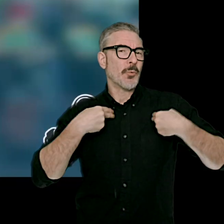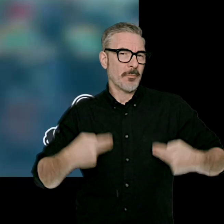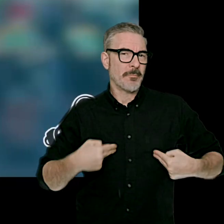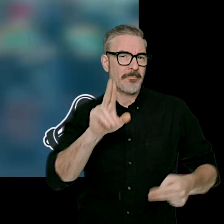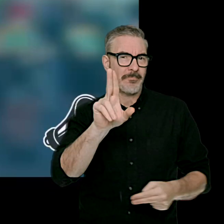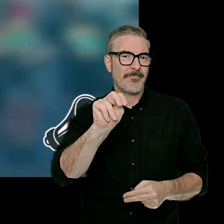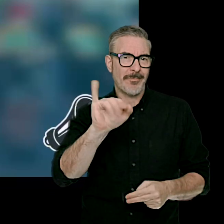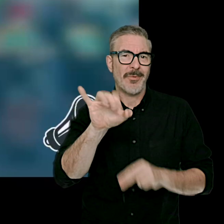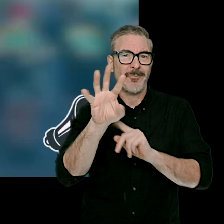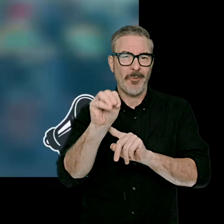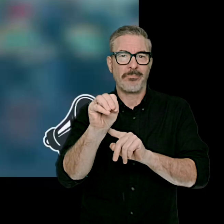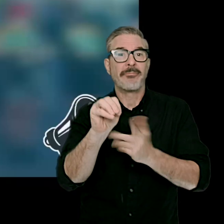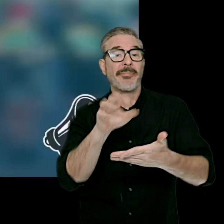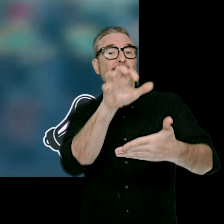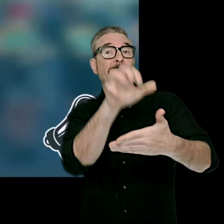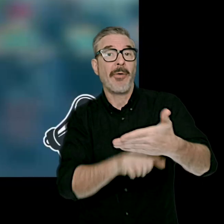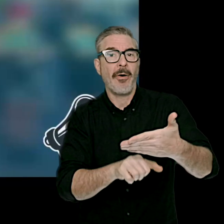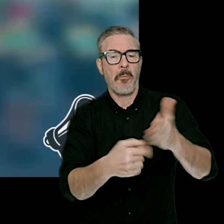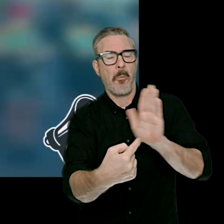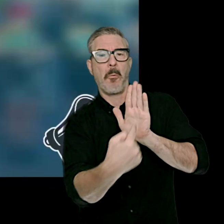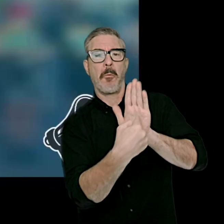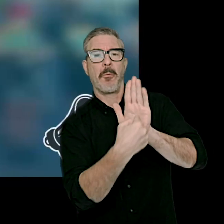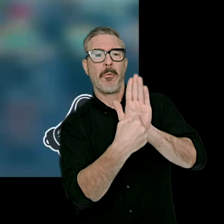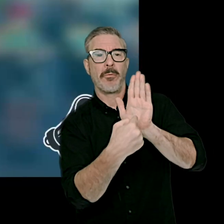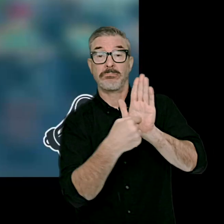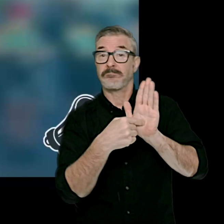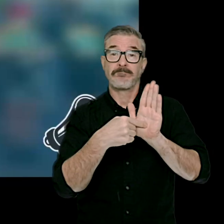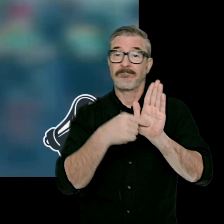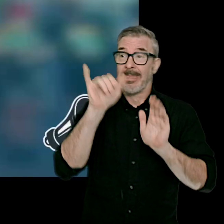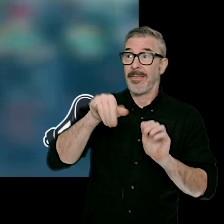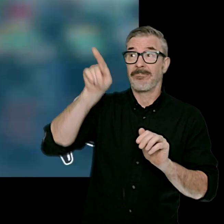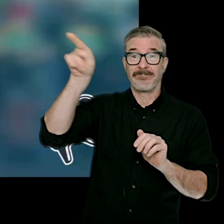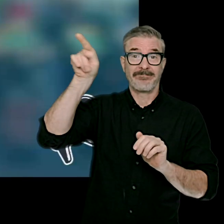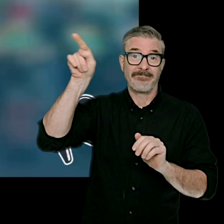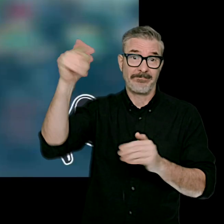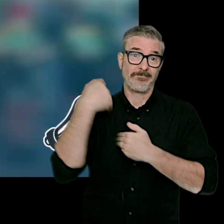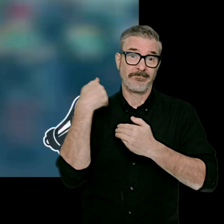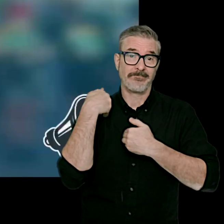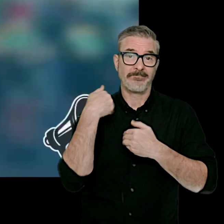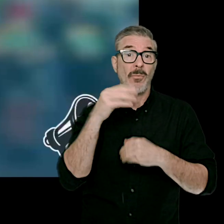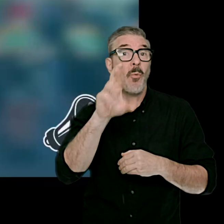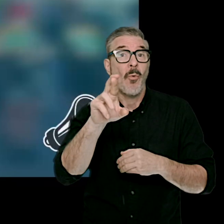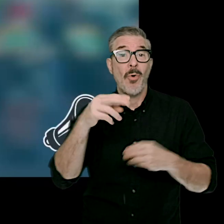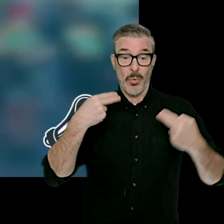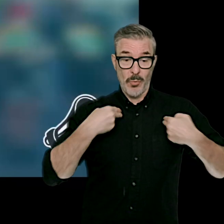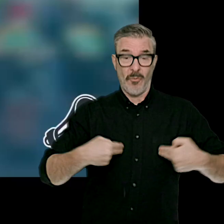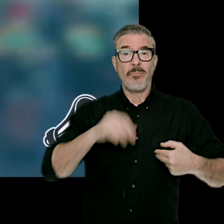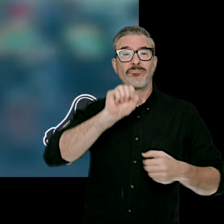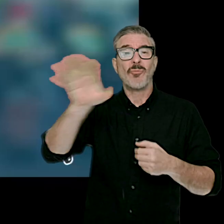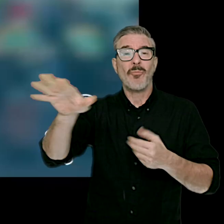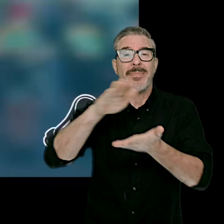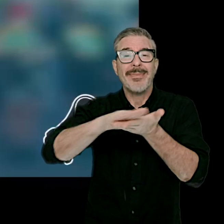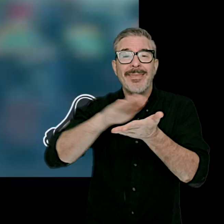is if your employer is making you pay for uniforms, if you are paying for